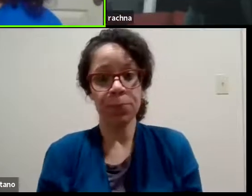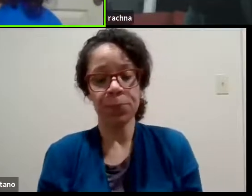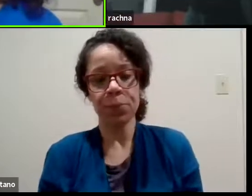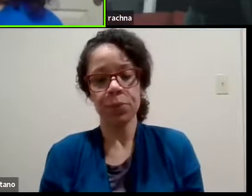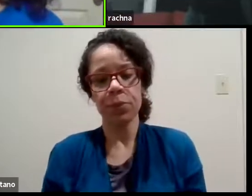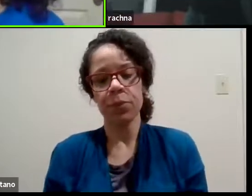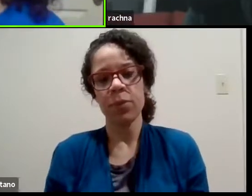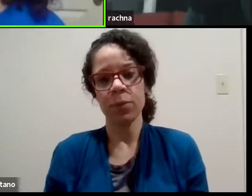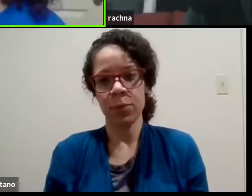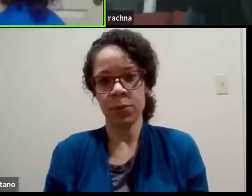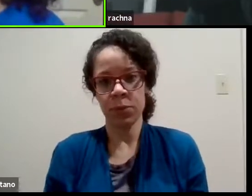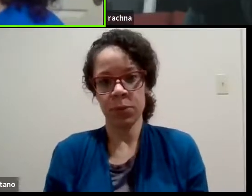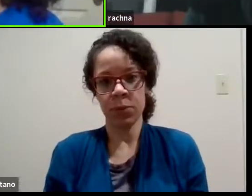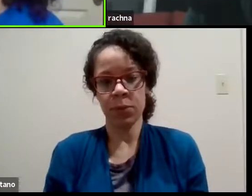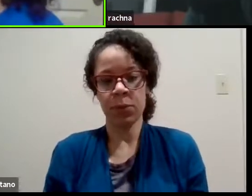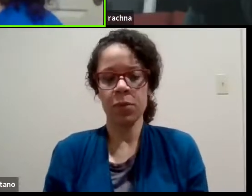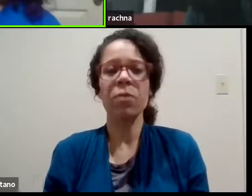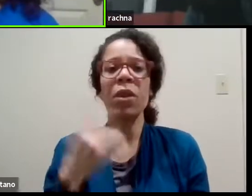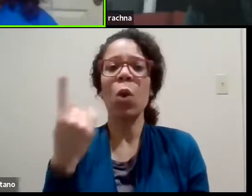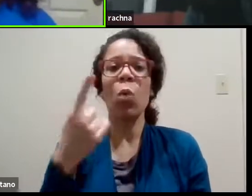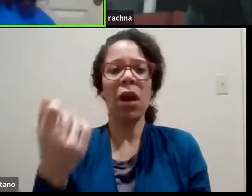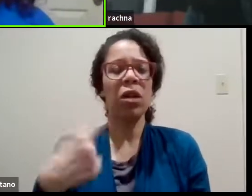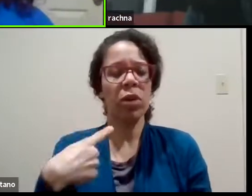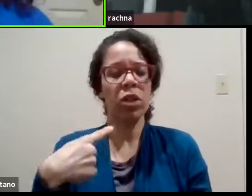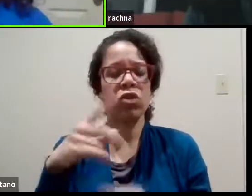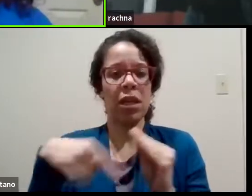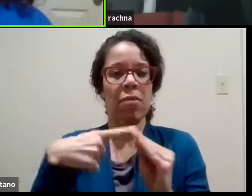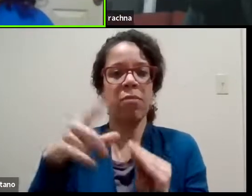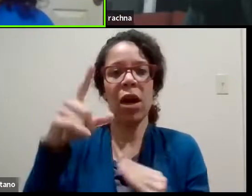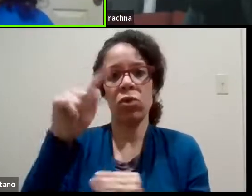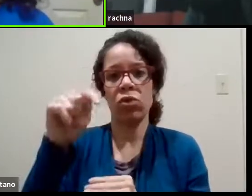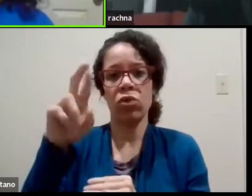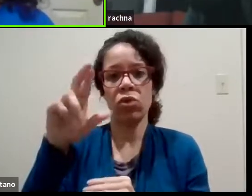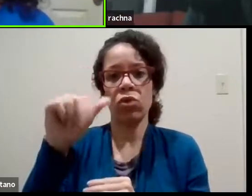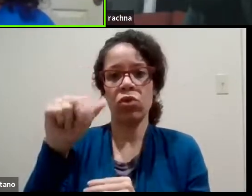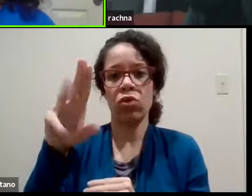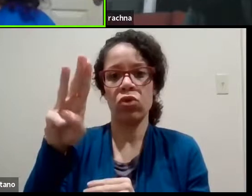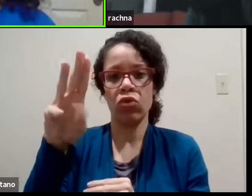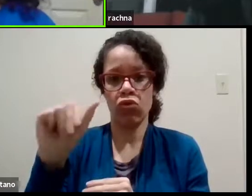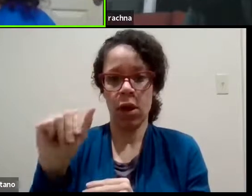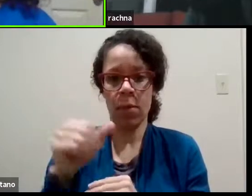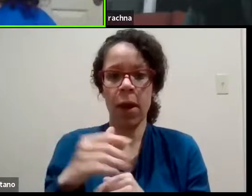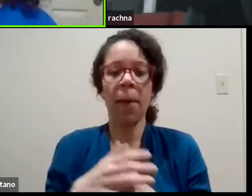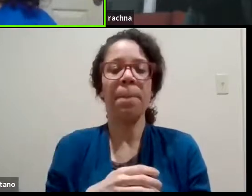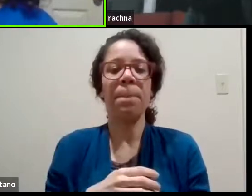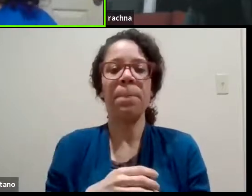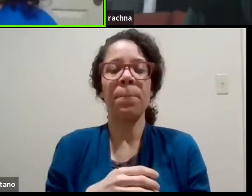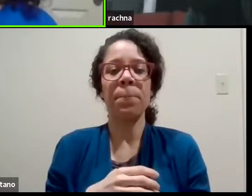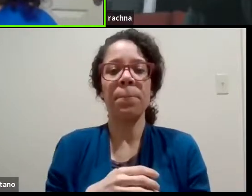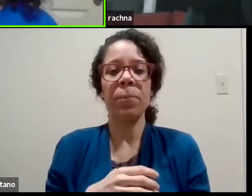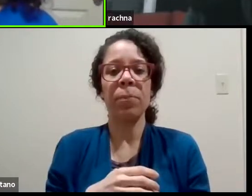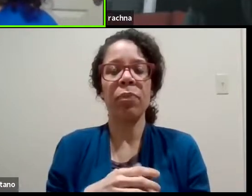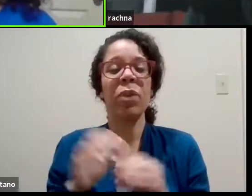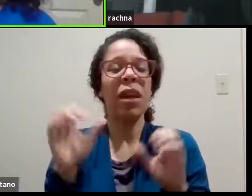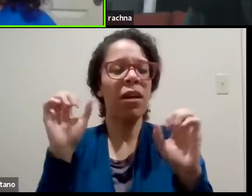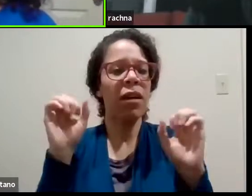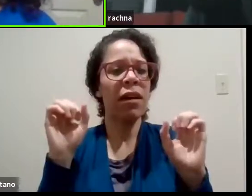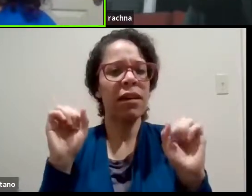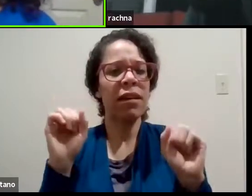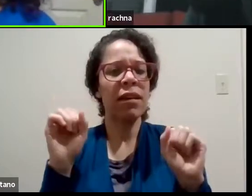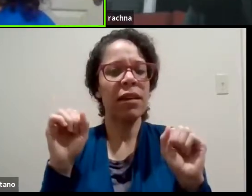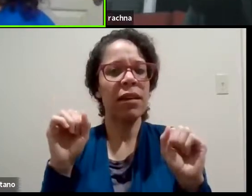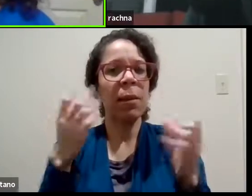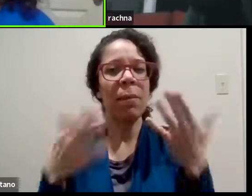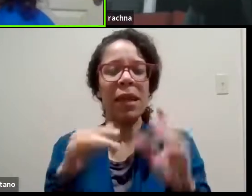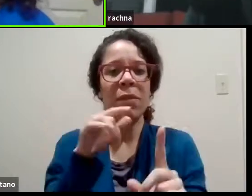And a question related to trauma. Can you speak to a child whose testing results might be skewed because the